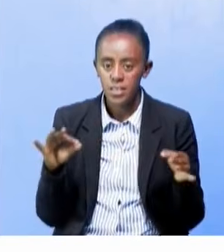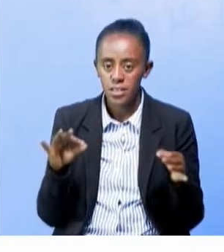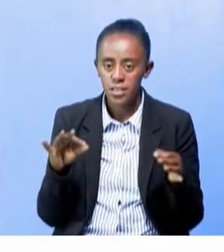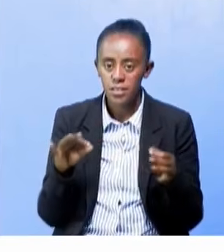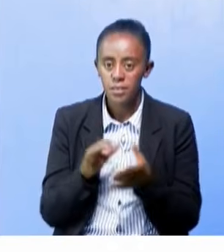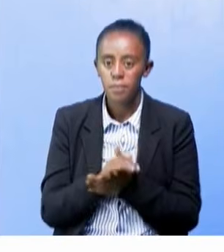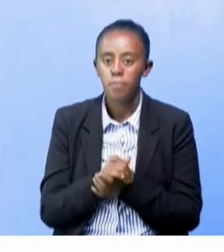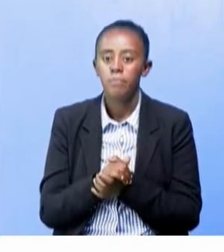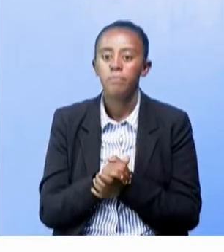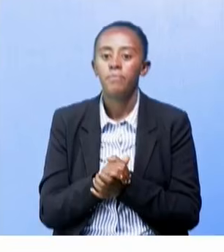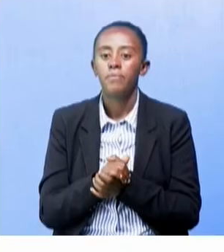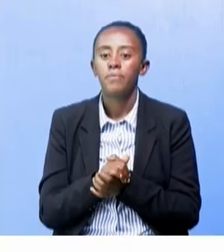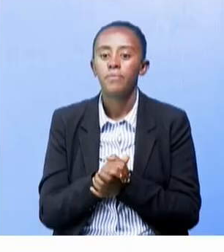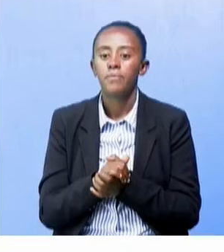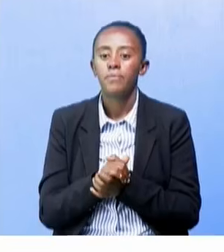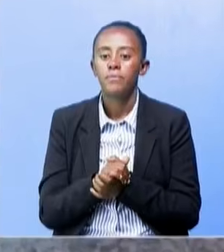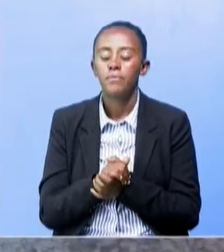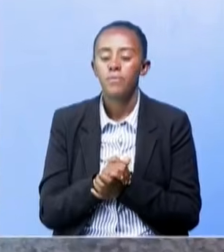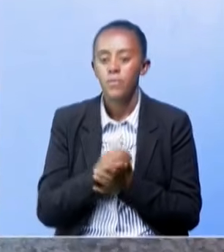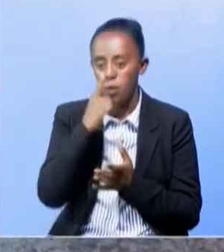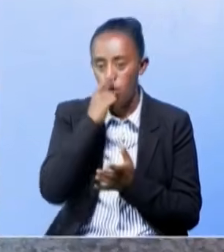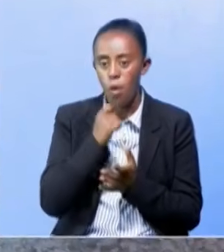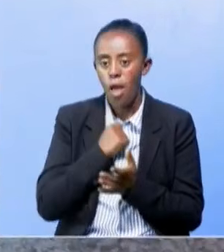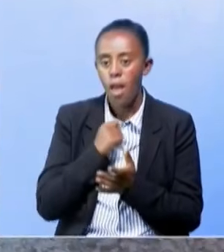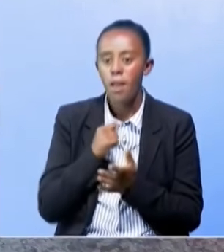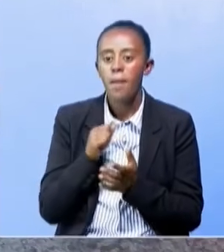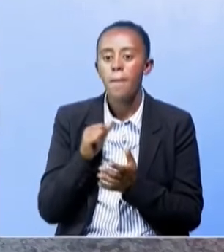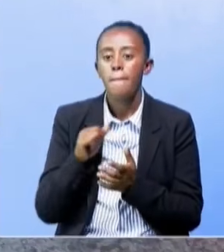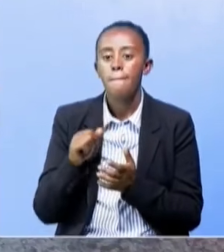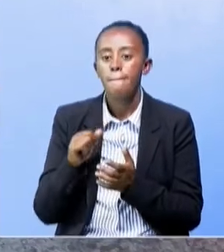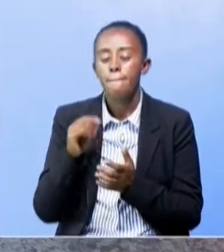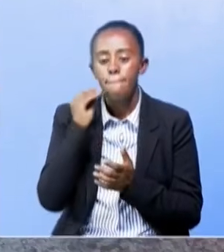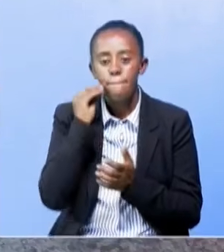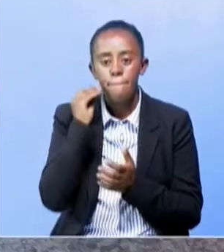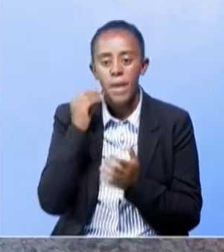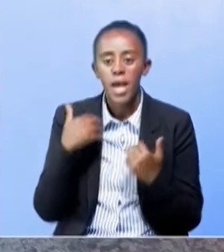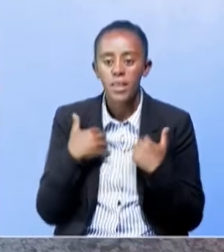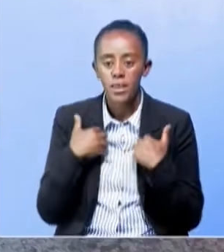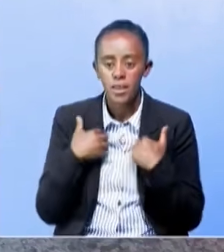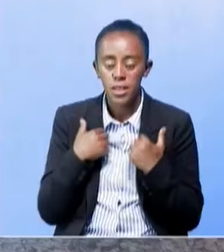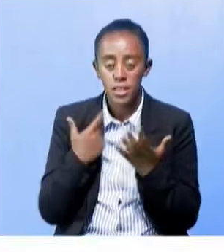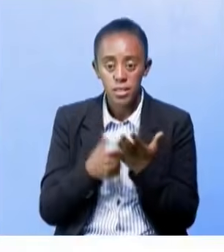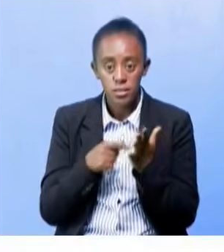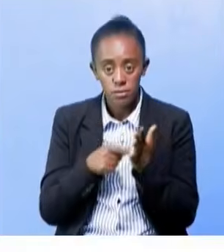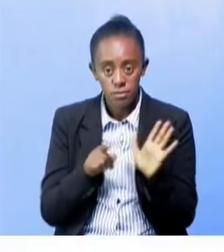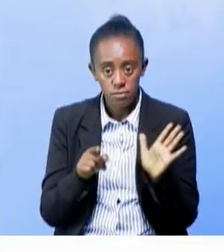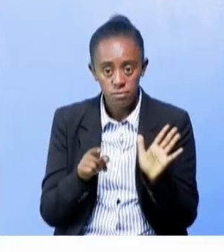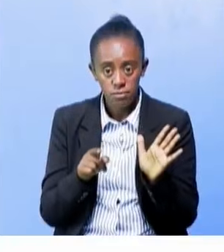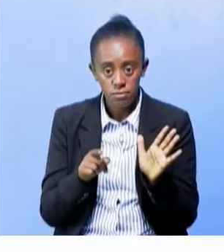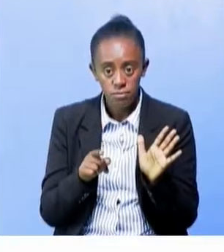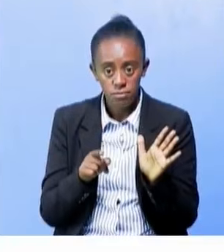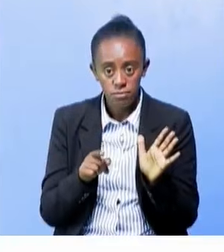dog is a loyal pet. Is it clear? So this one is just considered as what?